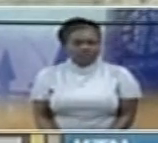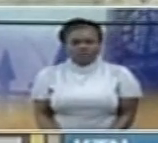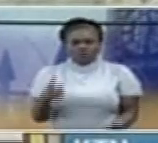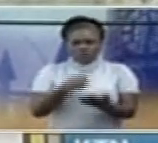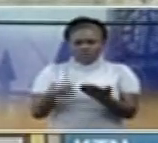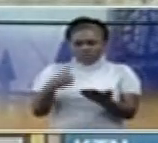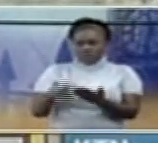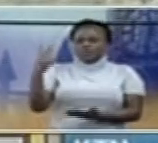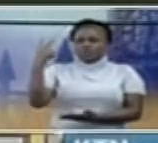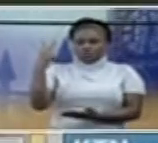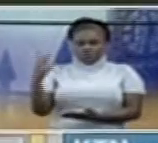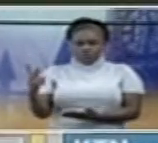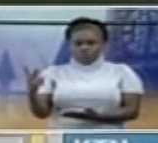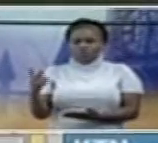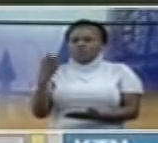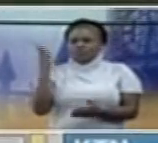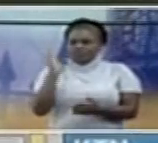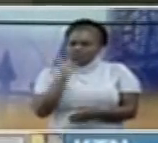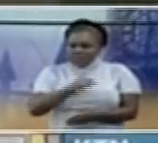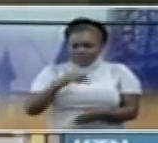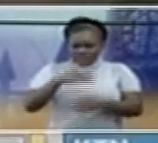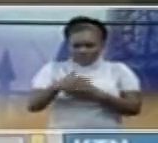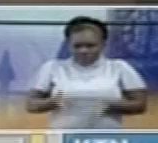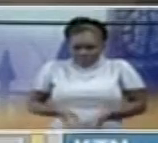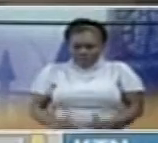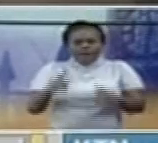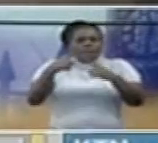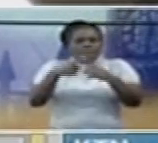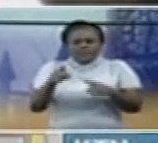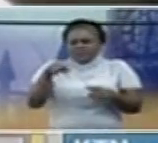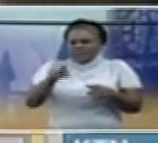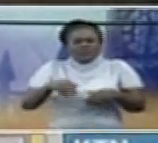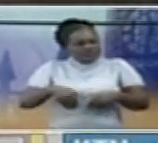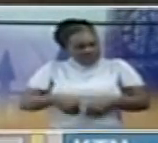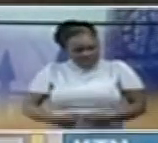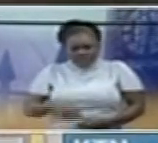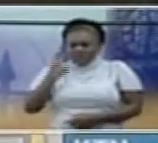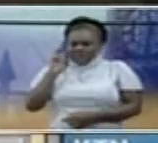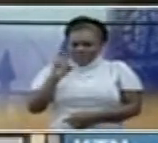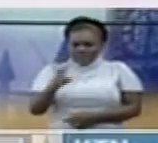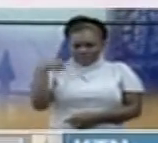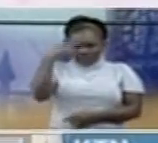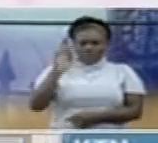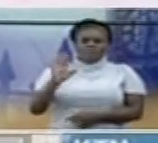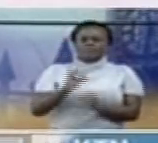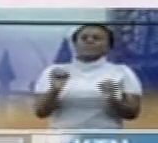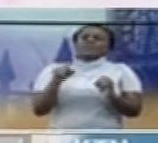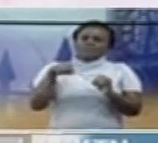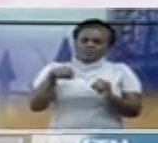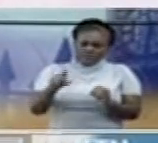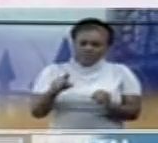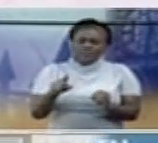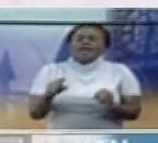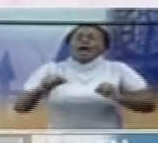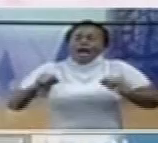2 weeks have passed since Phoebe gave birth to her little bundle of joy, but she doesn't tire of looking into his face. She is simply